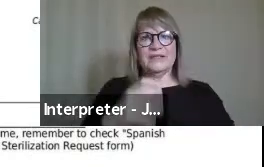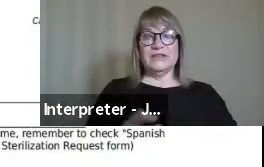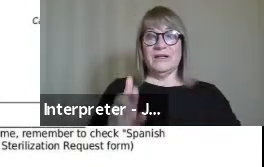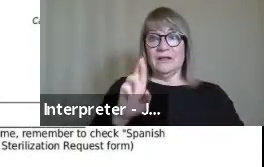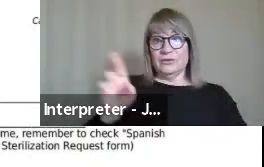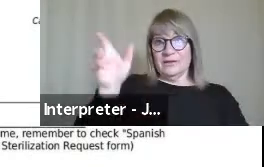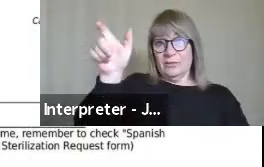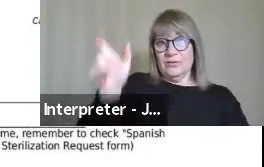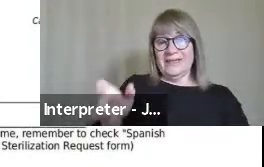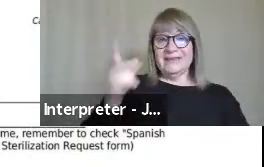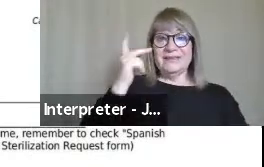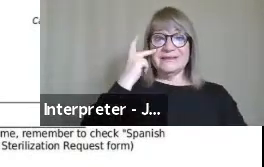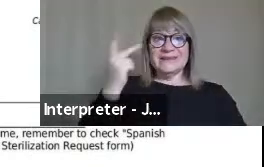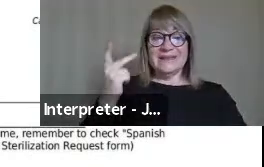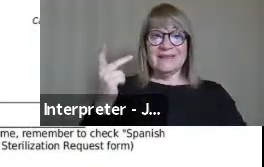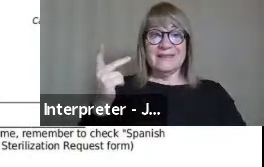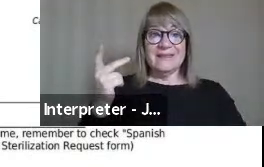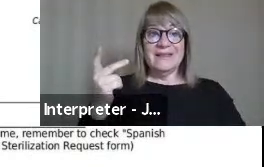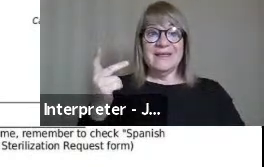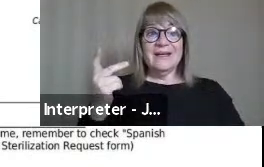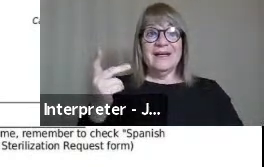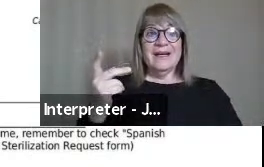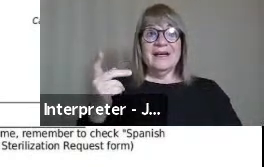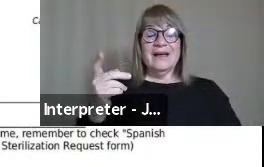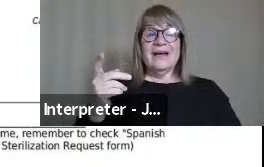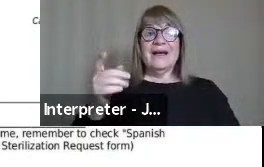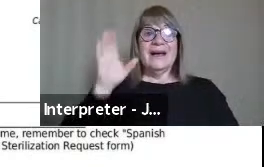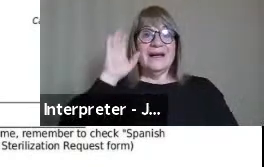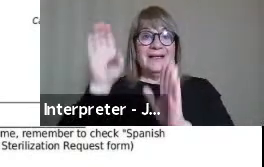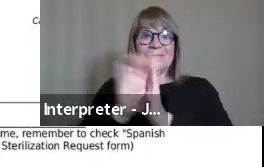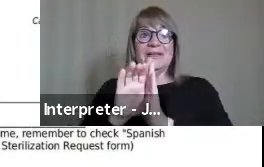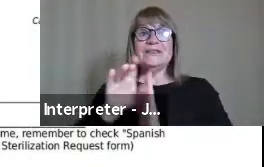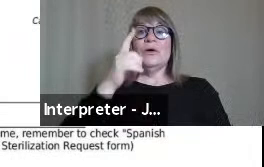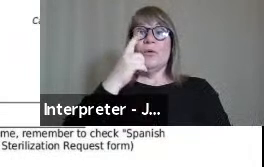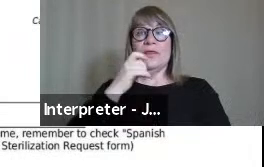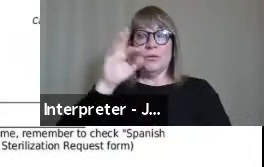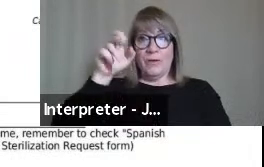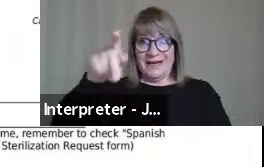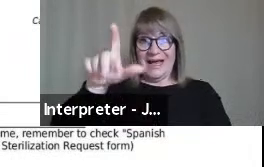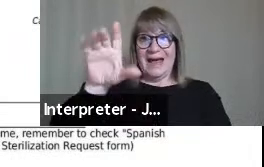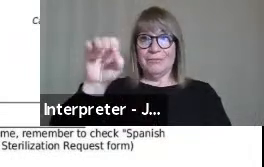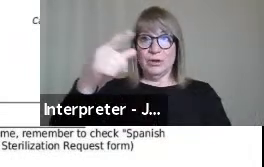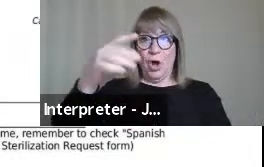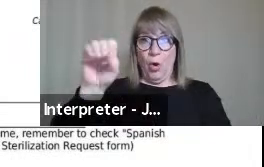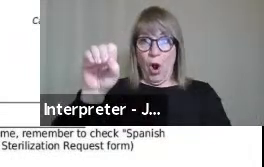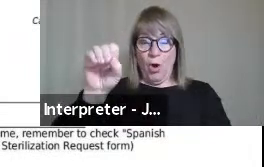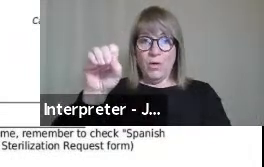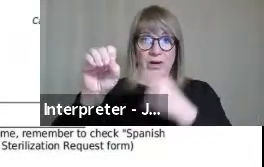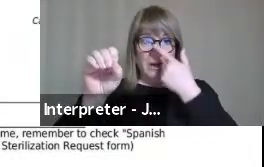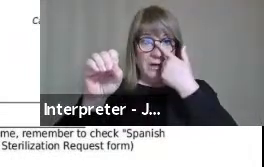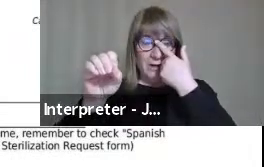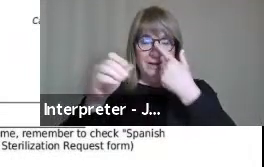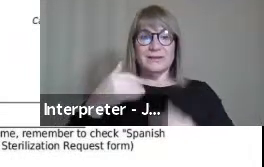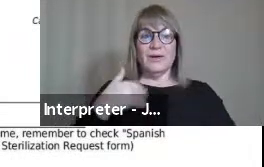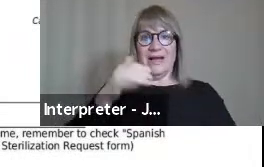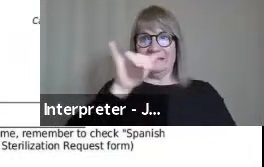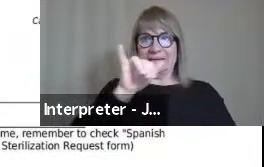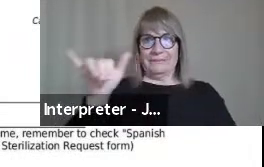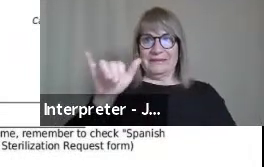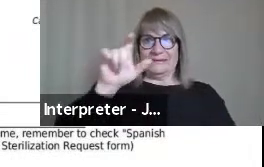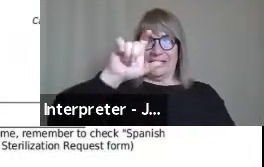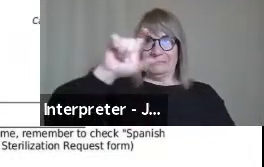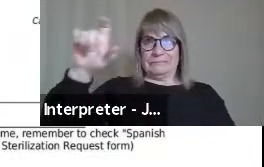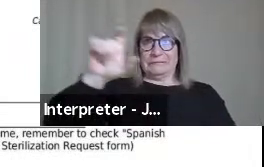page you'll see an image with the interface with the redcap platform so has some of those same fields that you saw in the